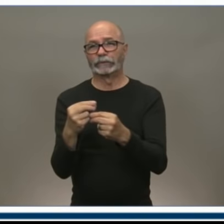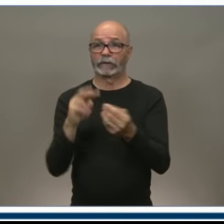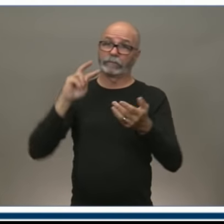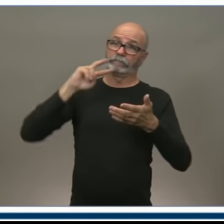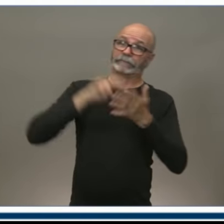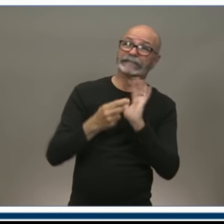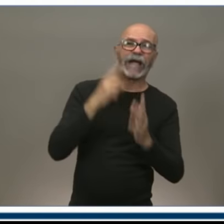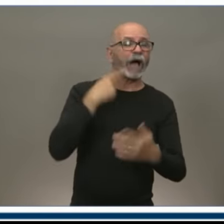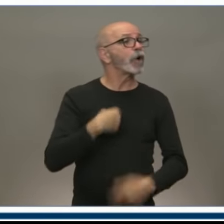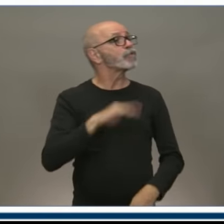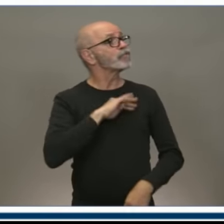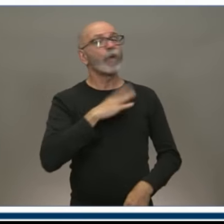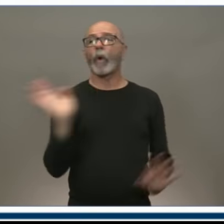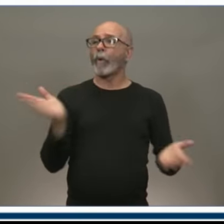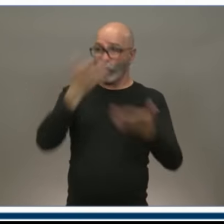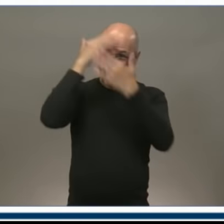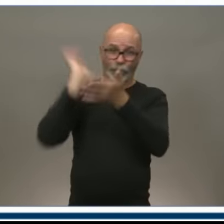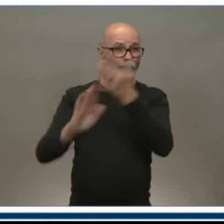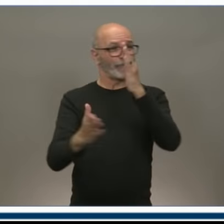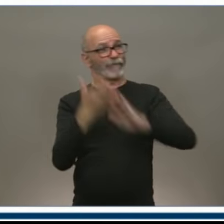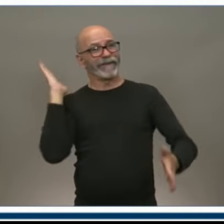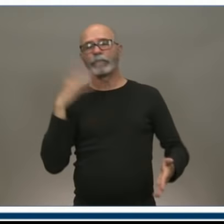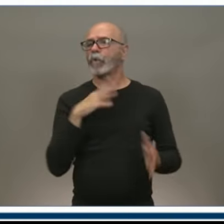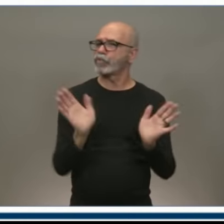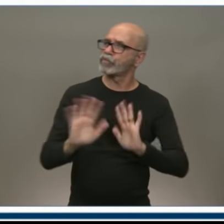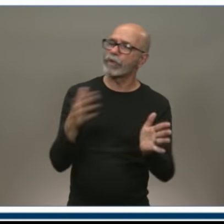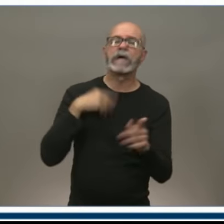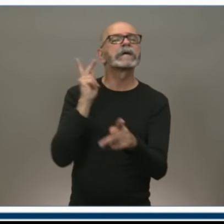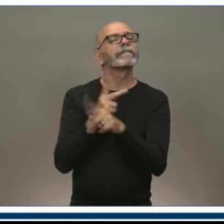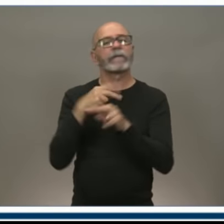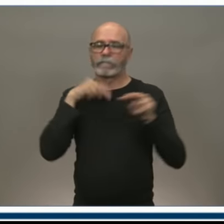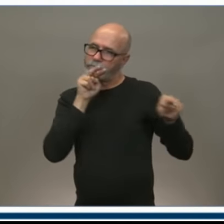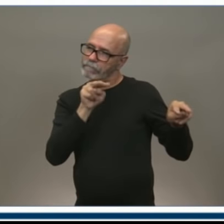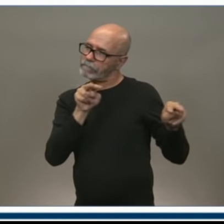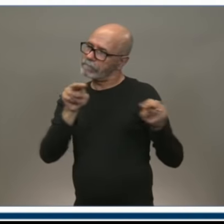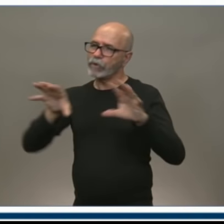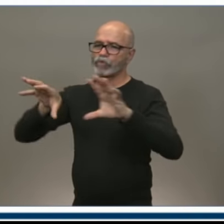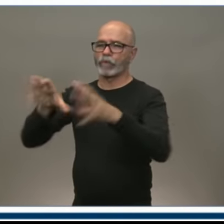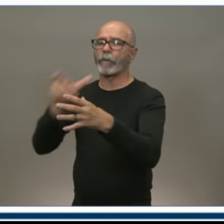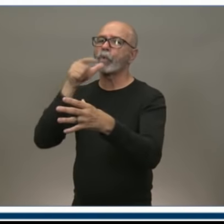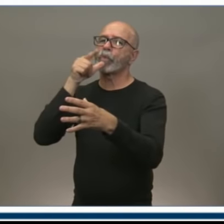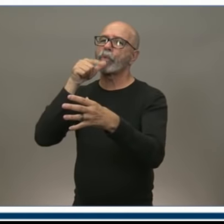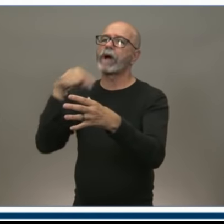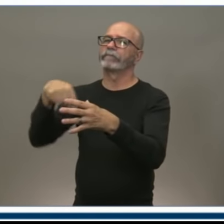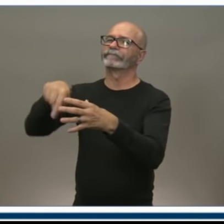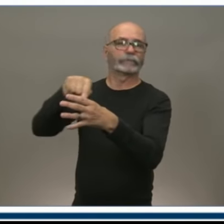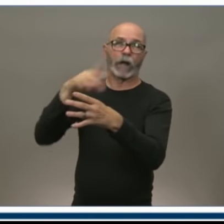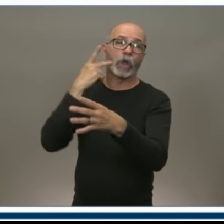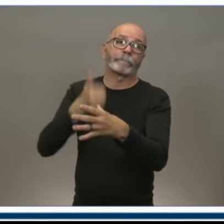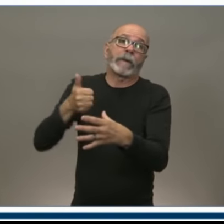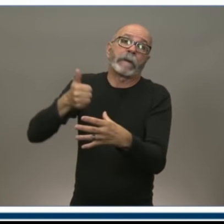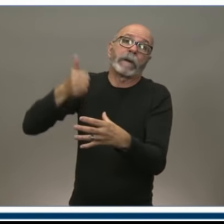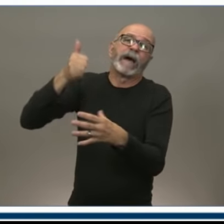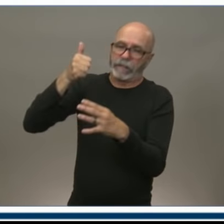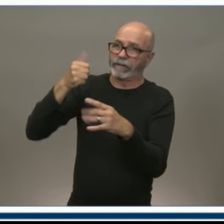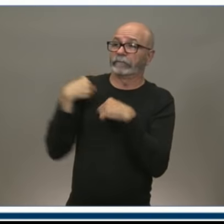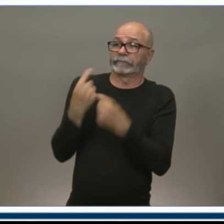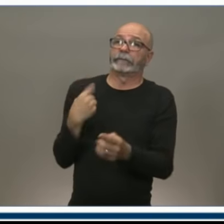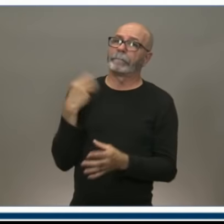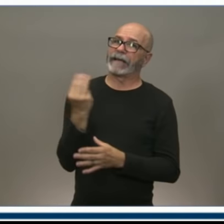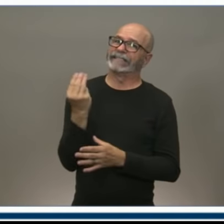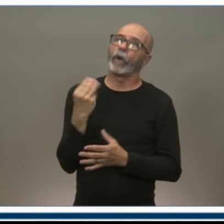will continue to monitor this cluster. But so far, things are looking better than they were earlier this week. There's certainly nothing to suggest we